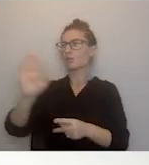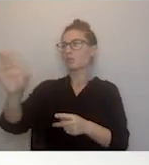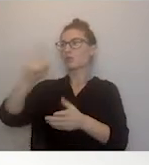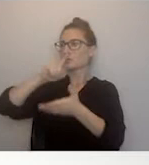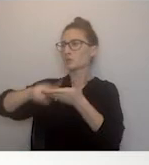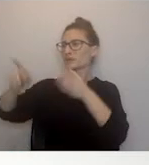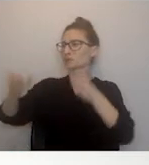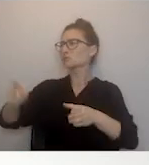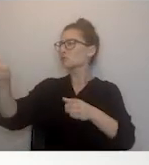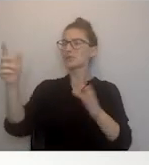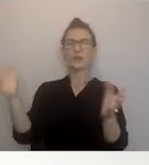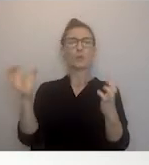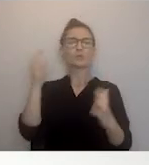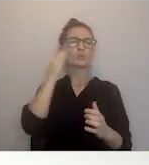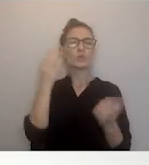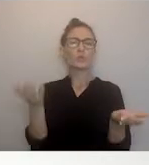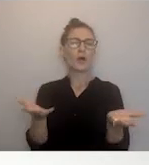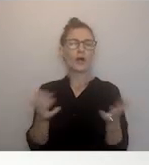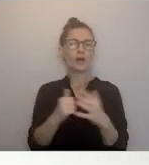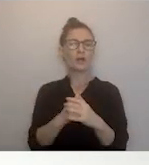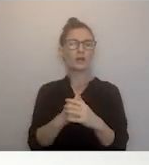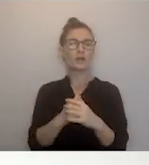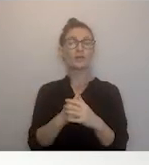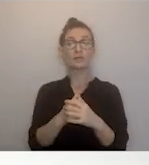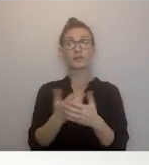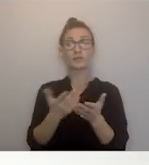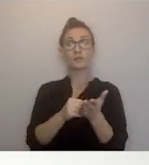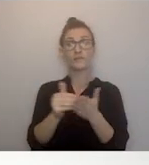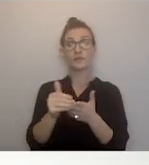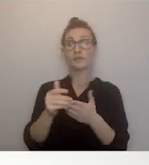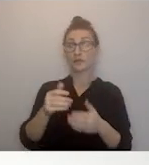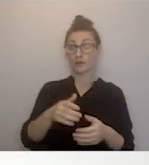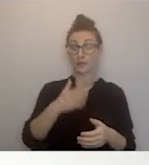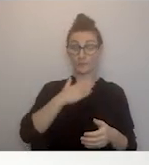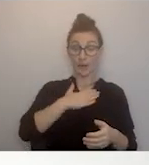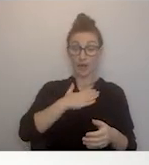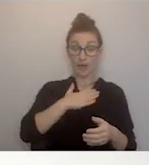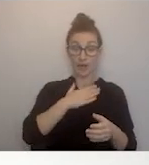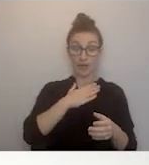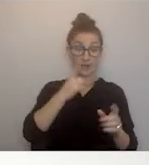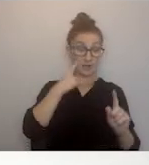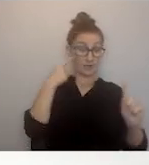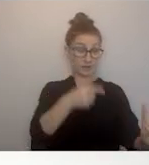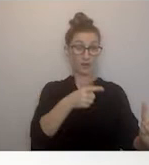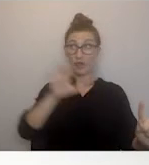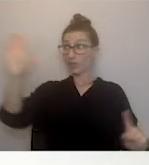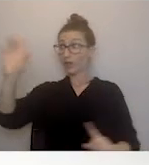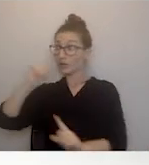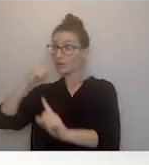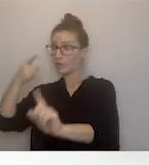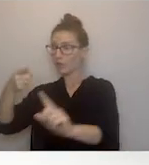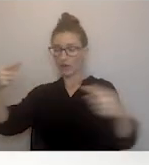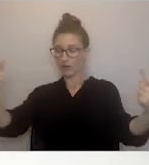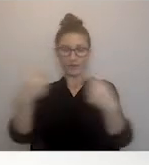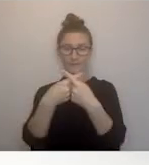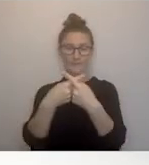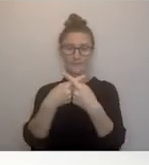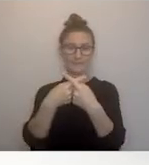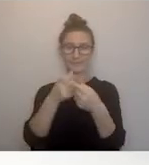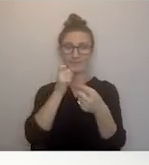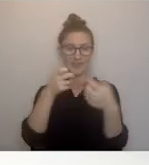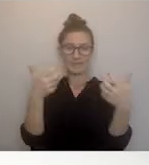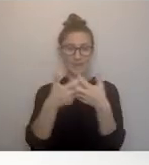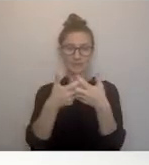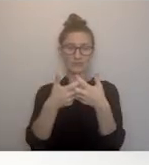out what researchers really want to know. What I think is most important, I have found, is not at all what funders think is most important. I think the